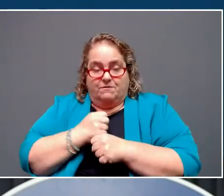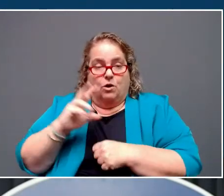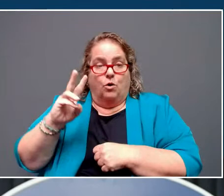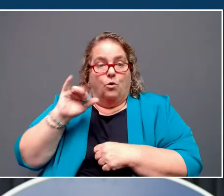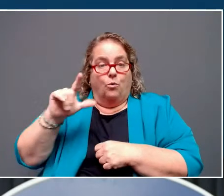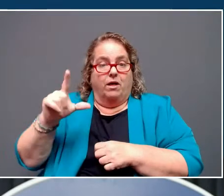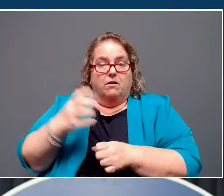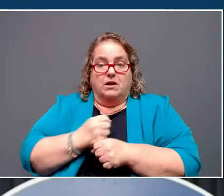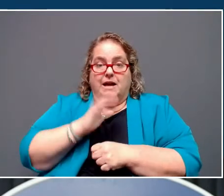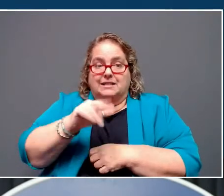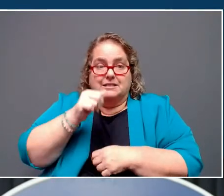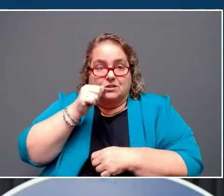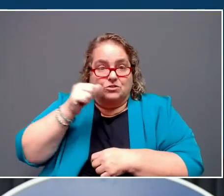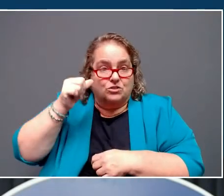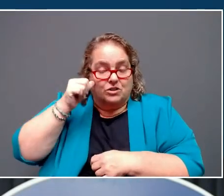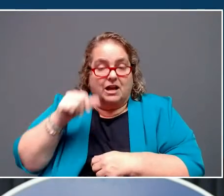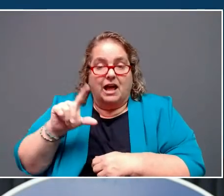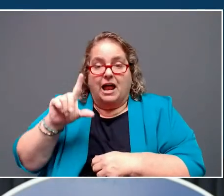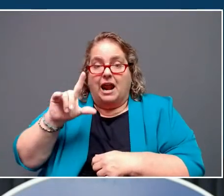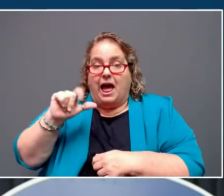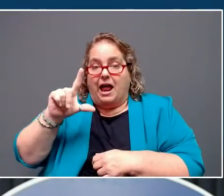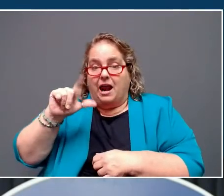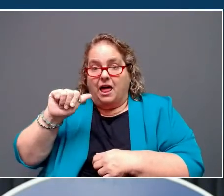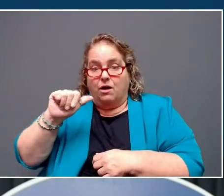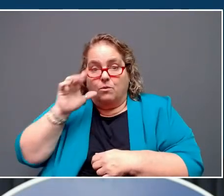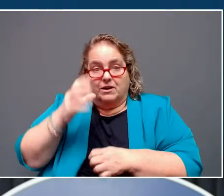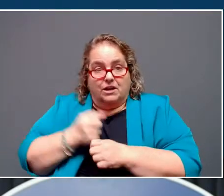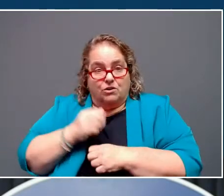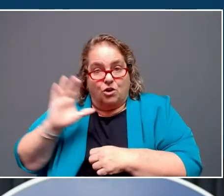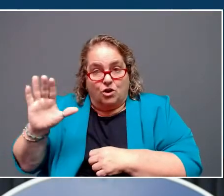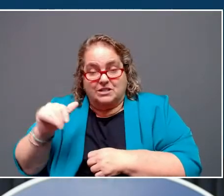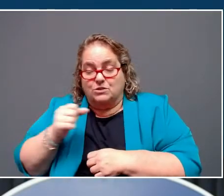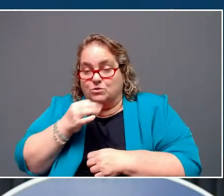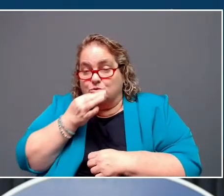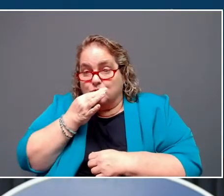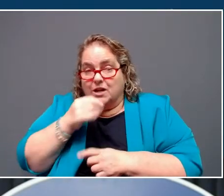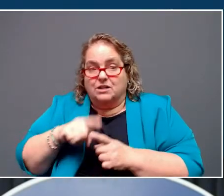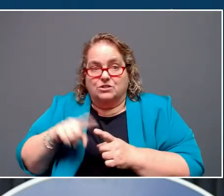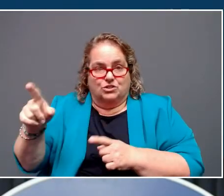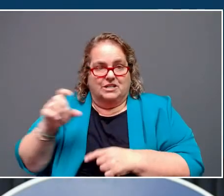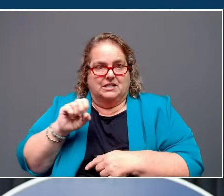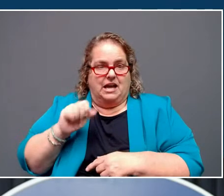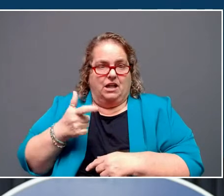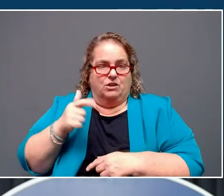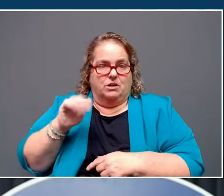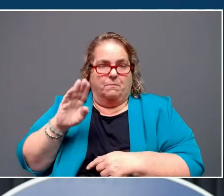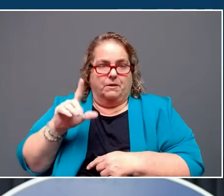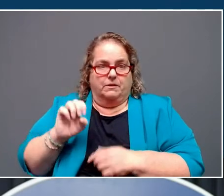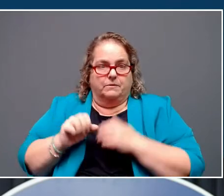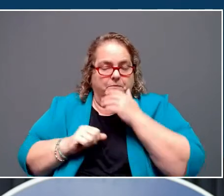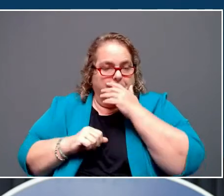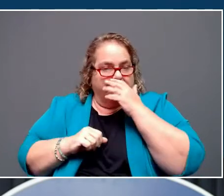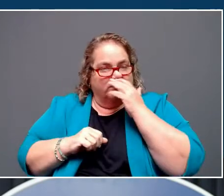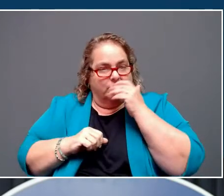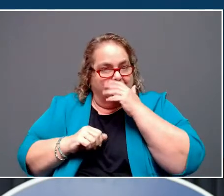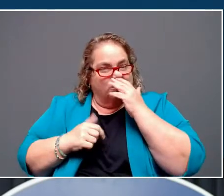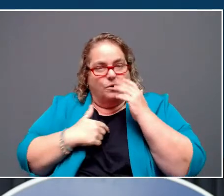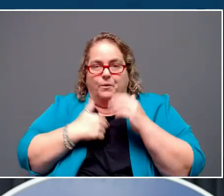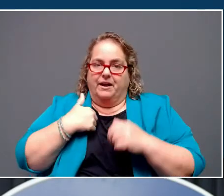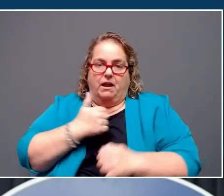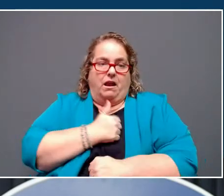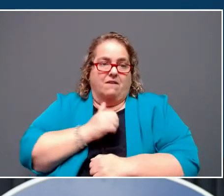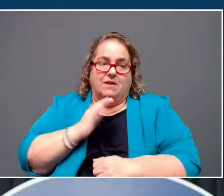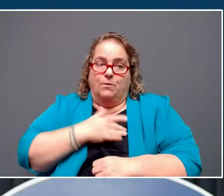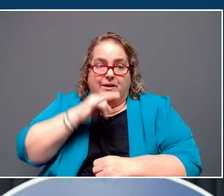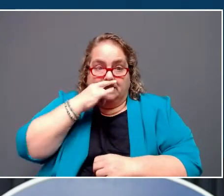yesterday. Lila will get hers as soon as she is eligible. Listen, we love these kids,